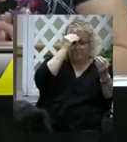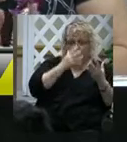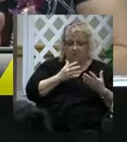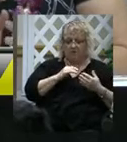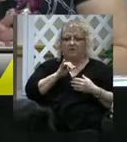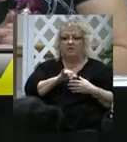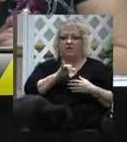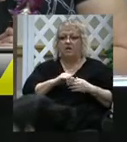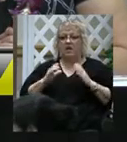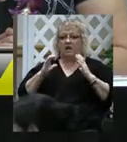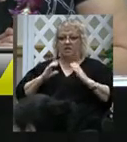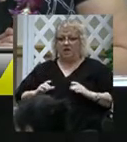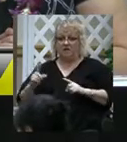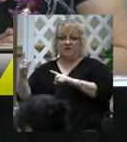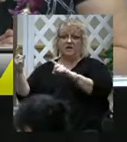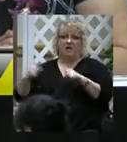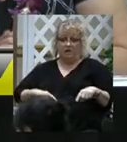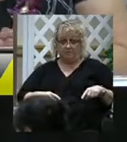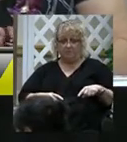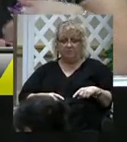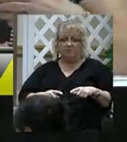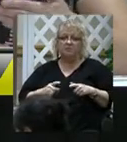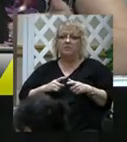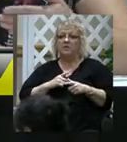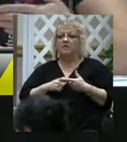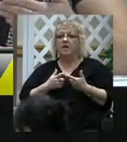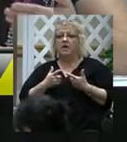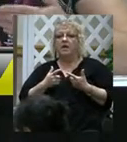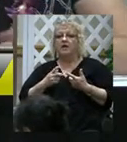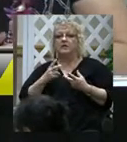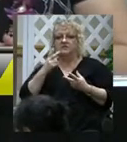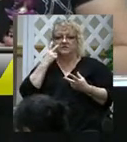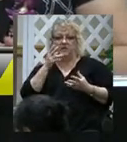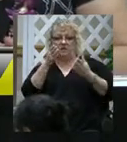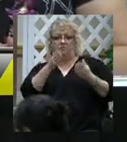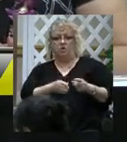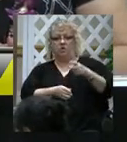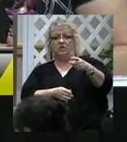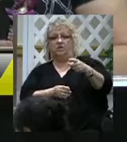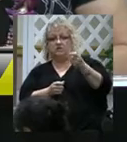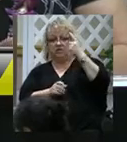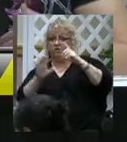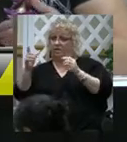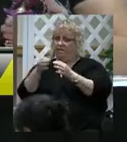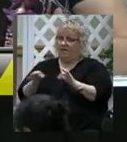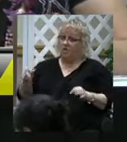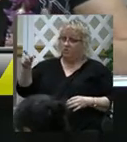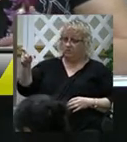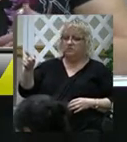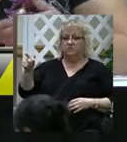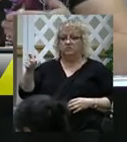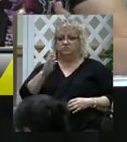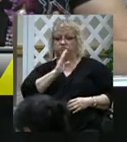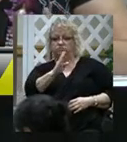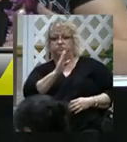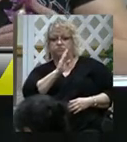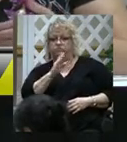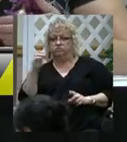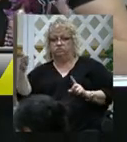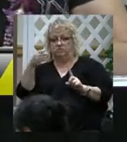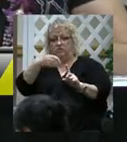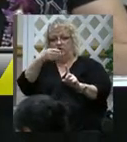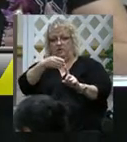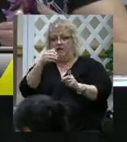that clients come and then they, seeing that the person understands their language, kind of start wooing them